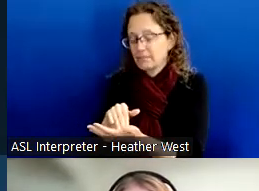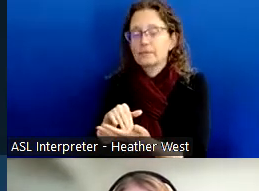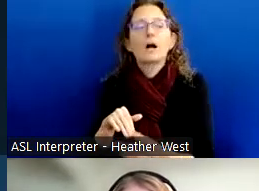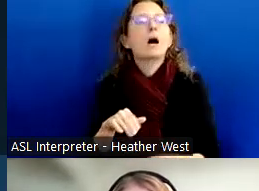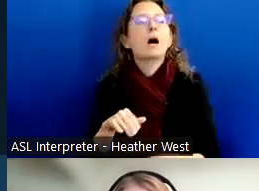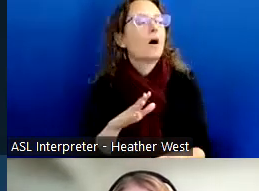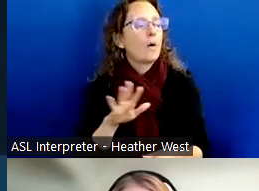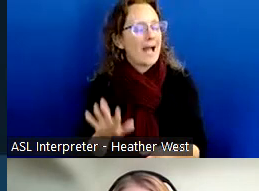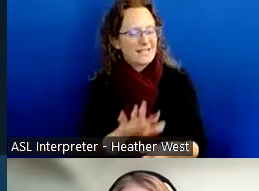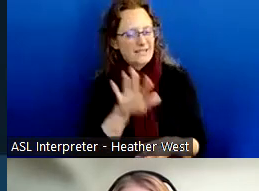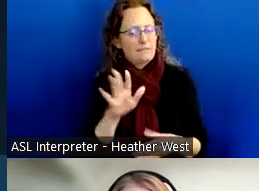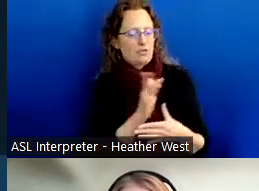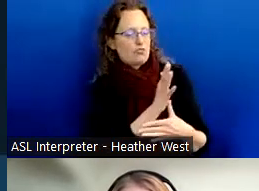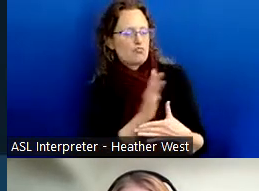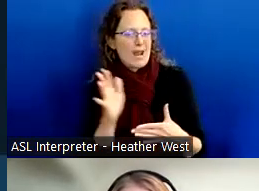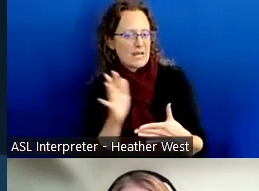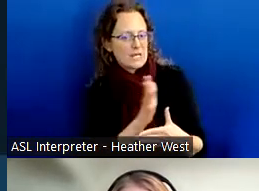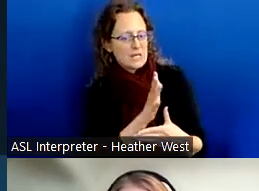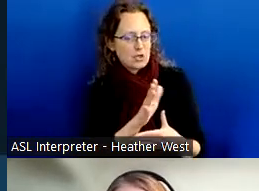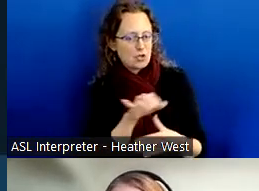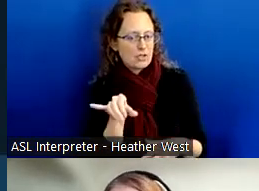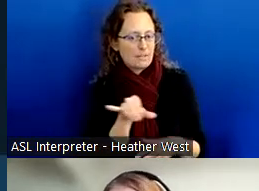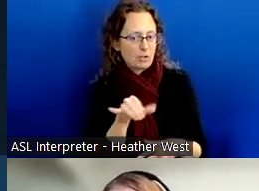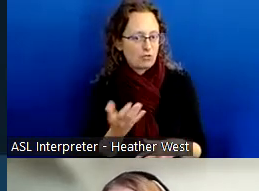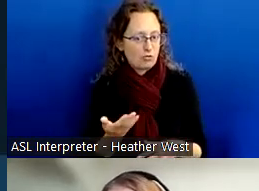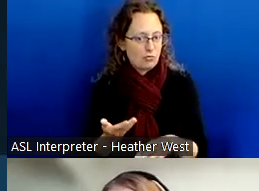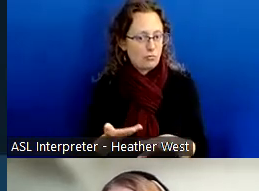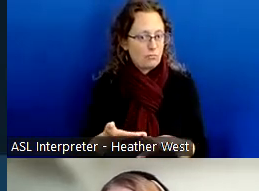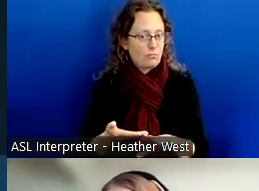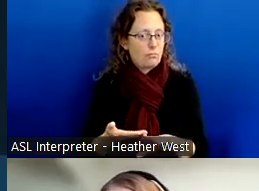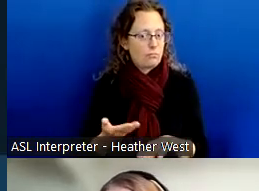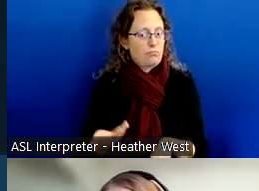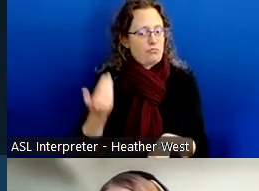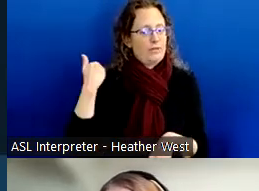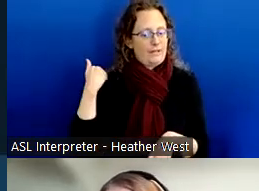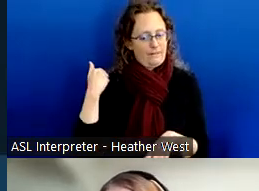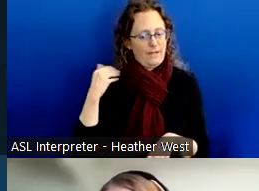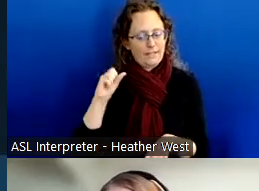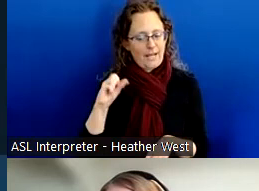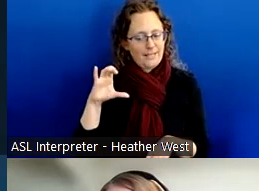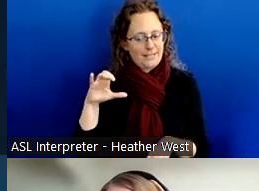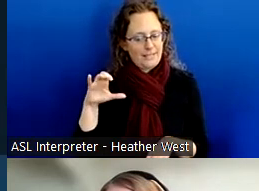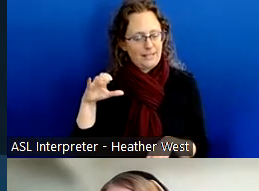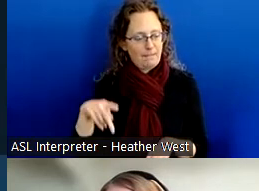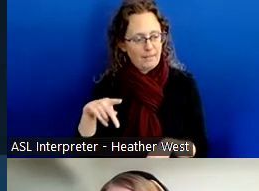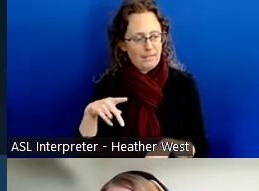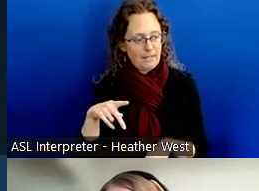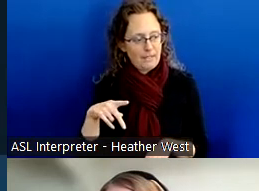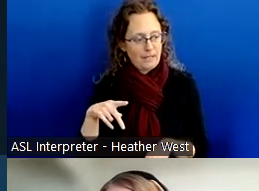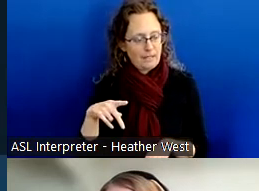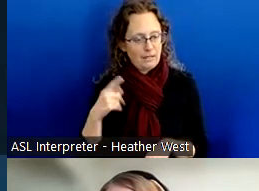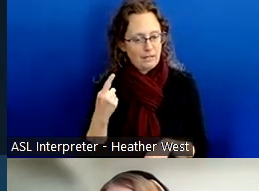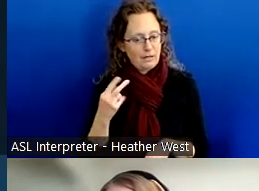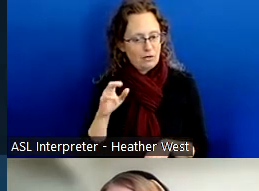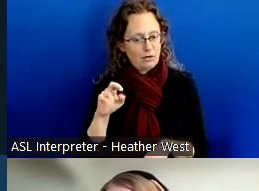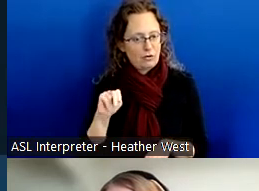range similar to previous SCP grants, correct? Yeah. Okay. Yeah. No, we currently